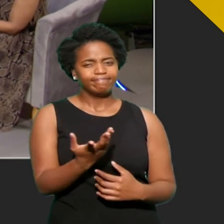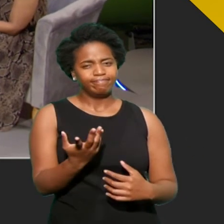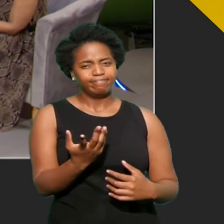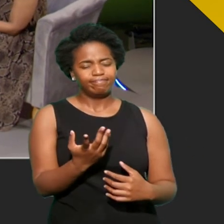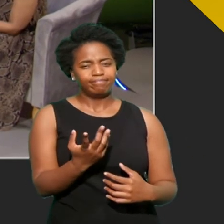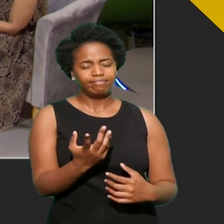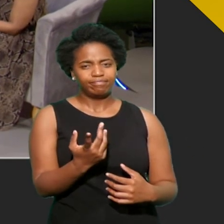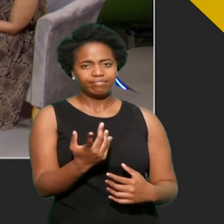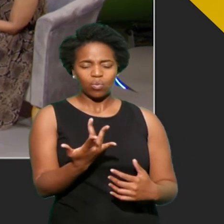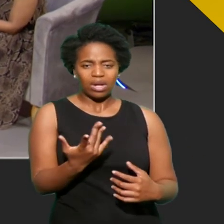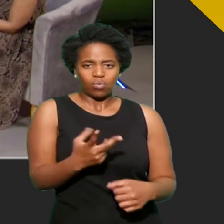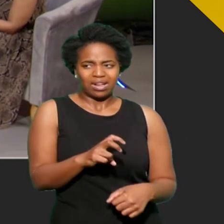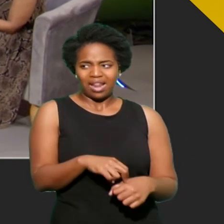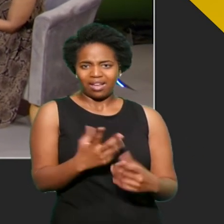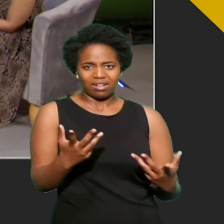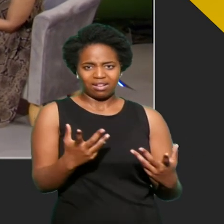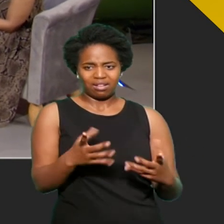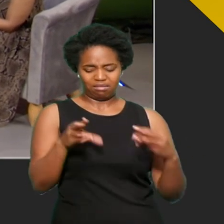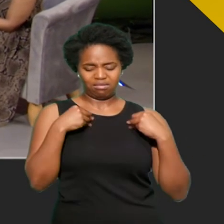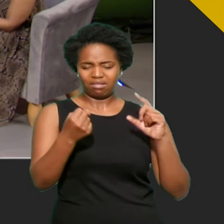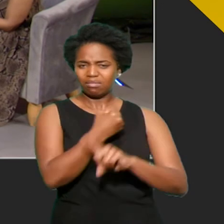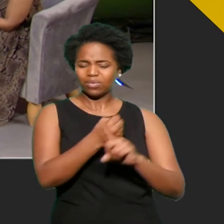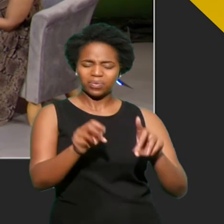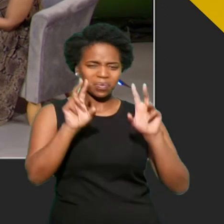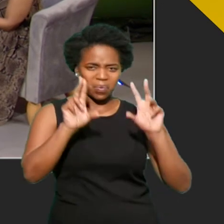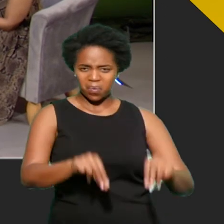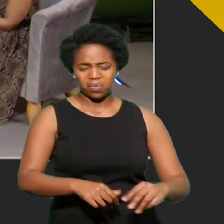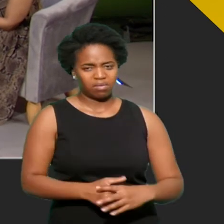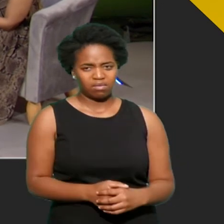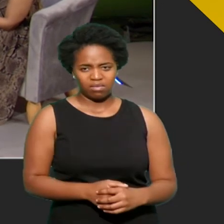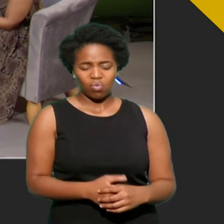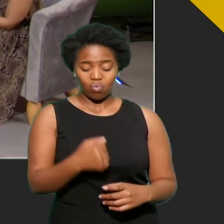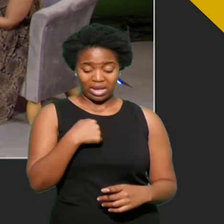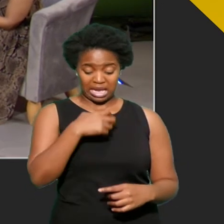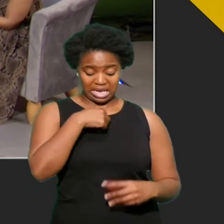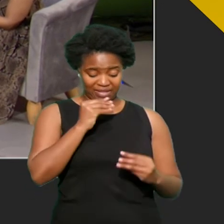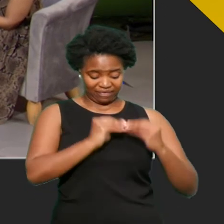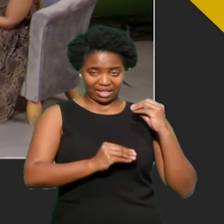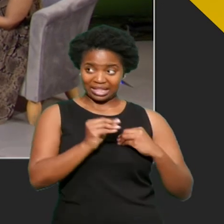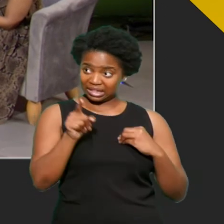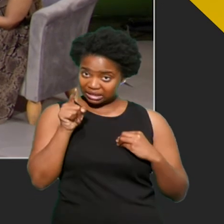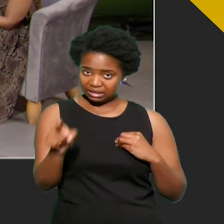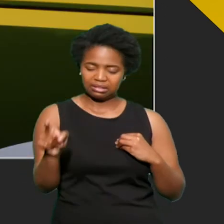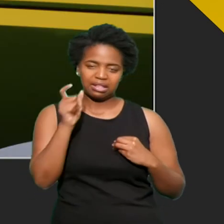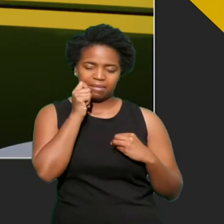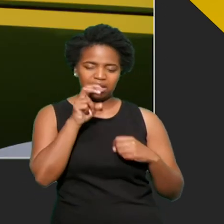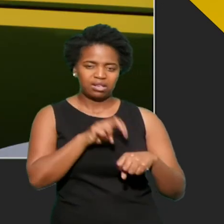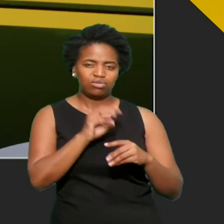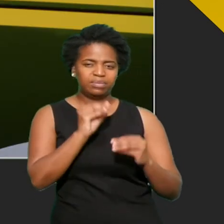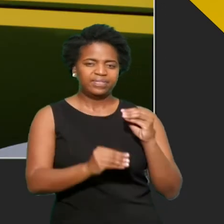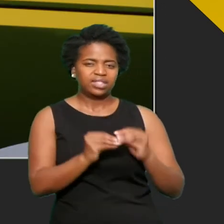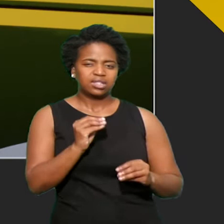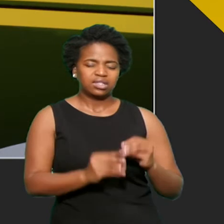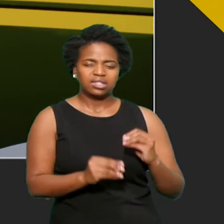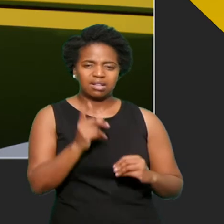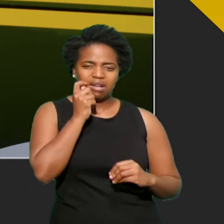as human beings to treat each other, and that it wasn't us that needed to be fixed. Yeah. No, and I think you're making such